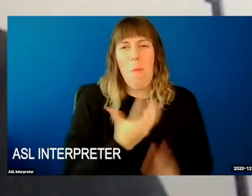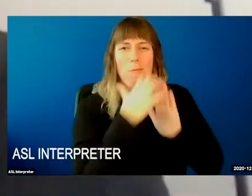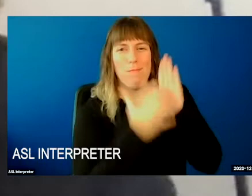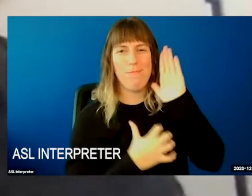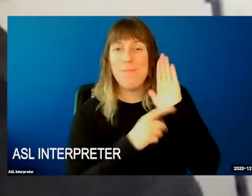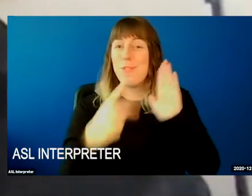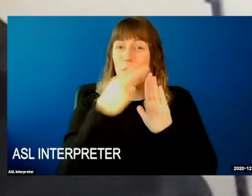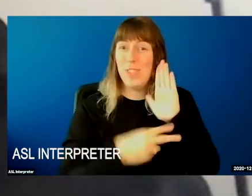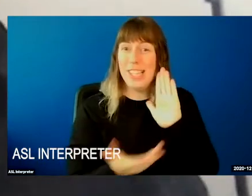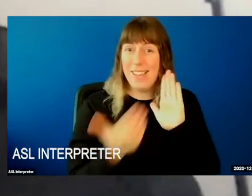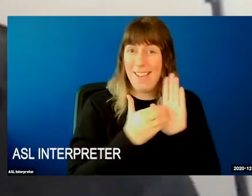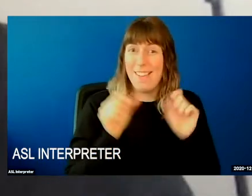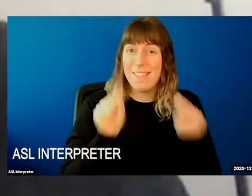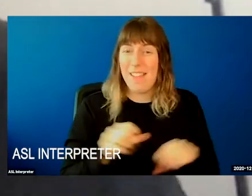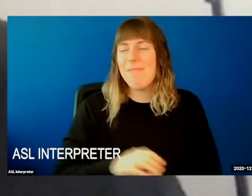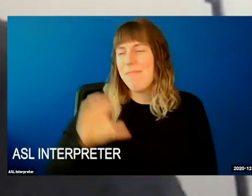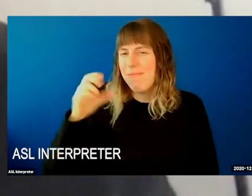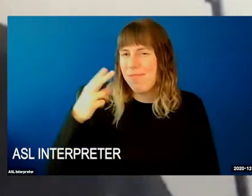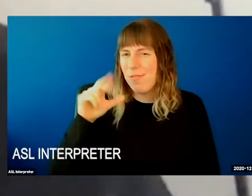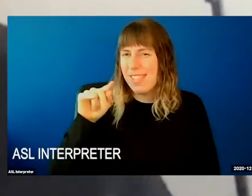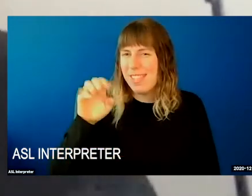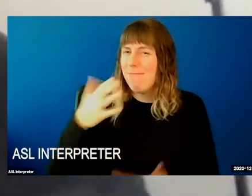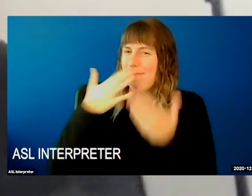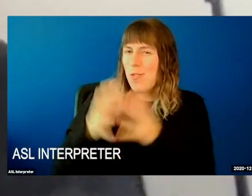read the poem again, we'll be sure to send that out to you. But